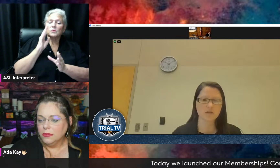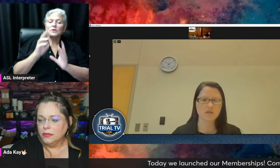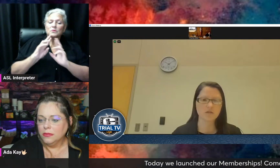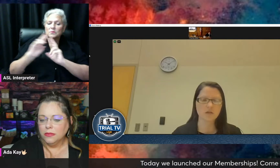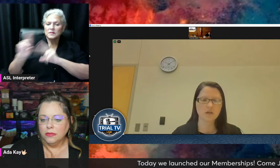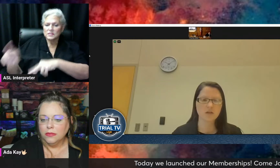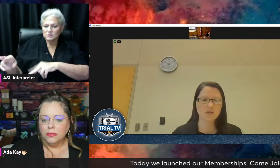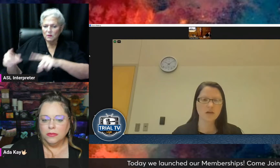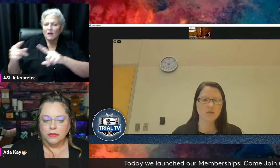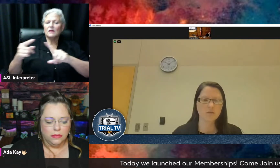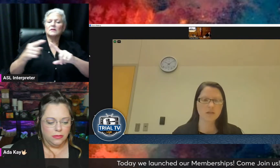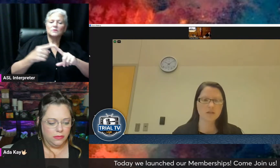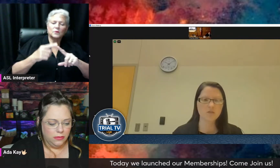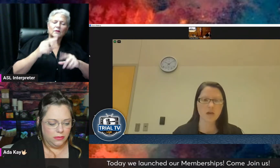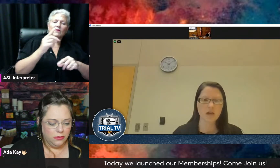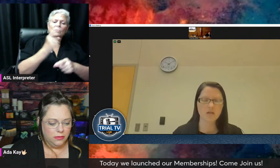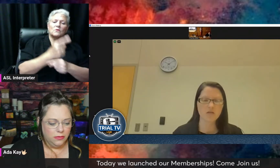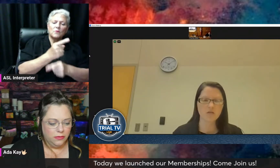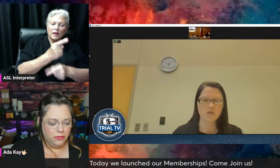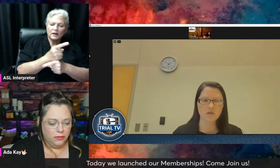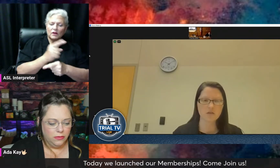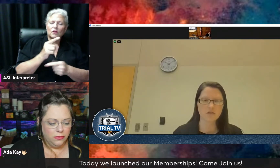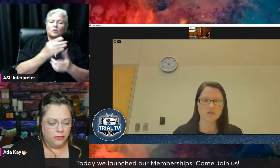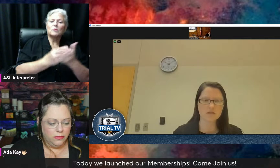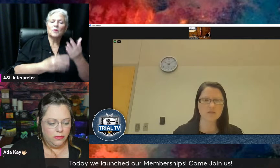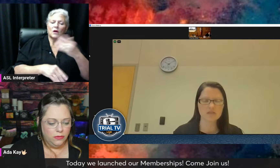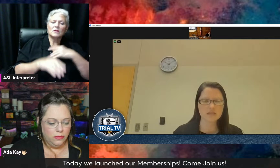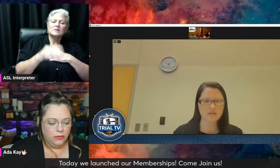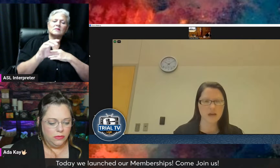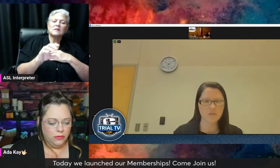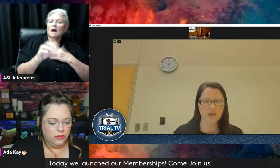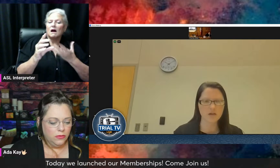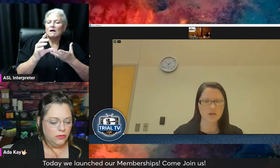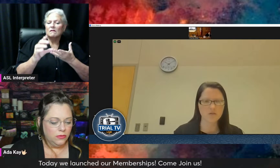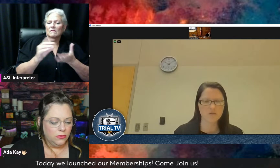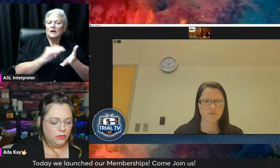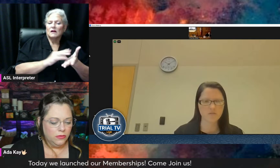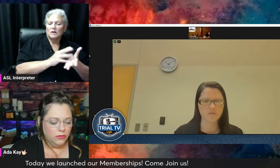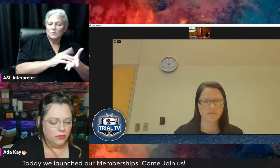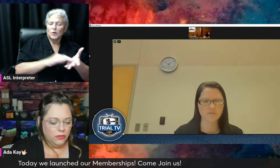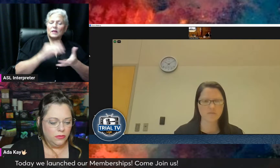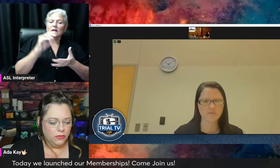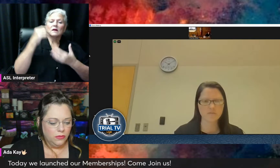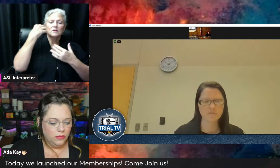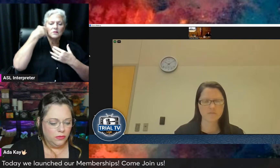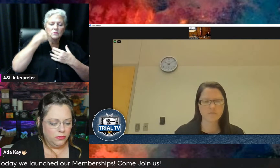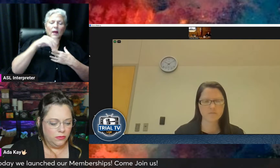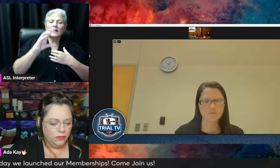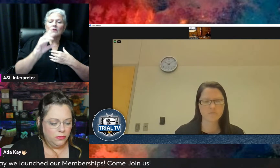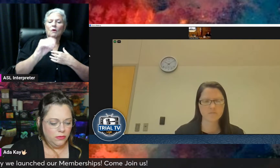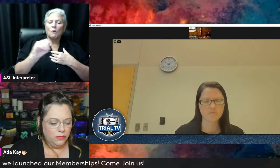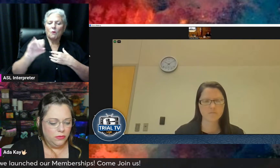print residue. So that would be sweat, oils, things of that matter. Okay.